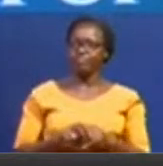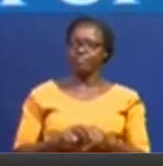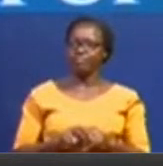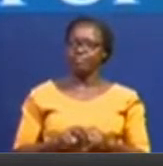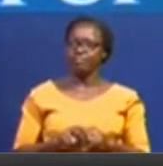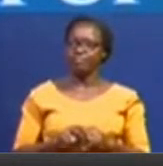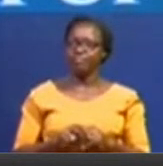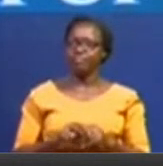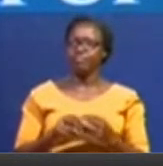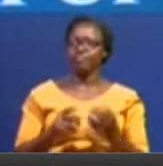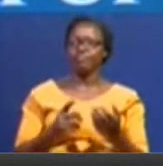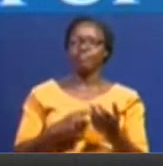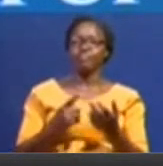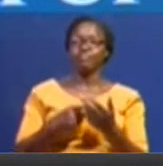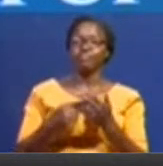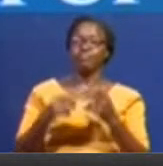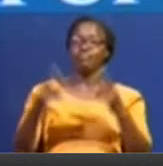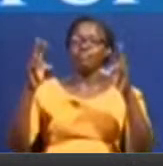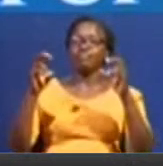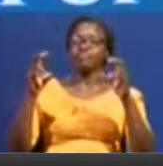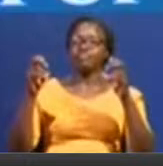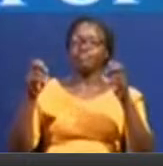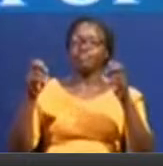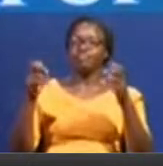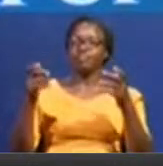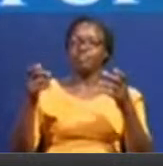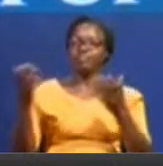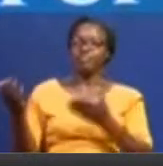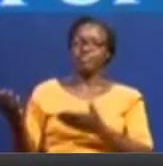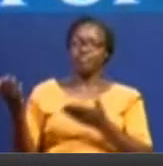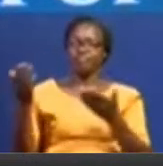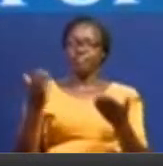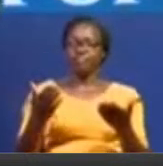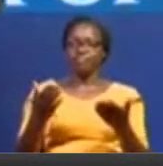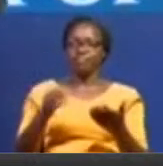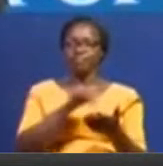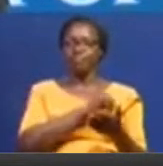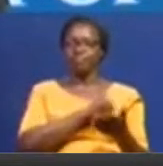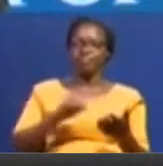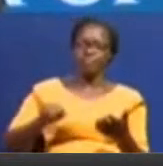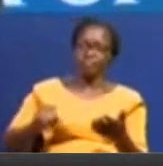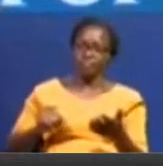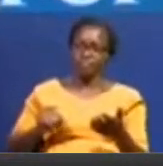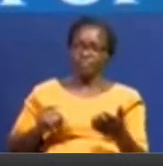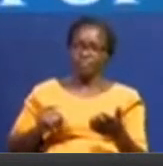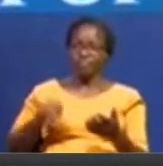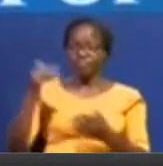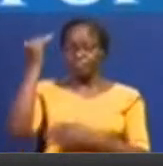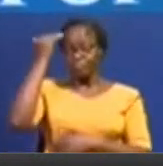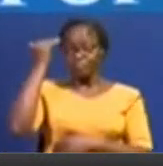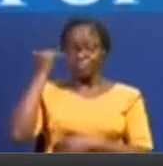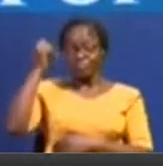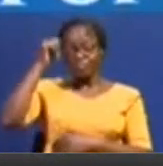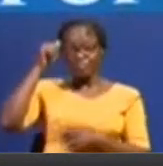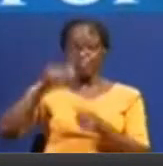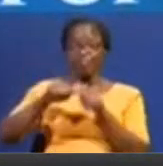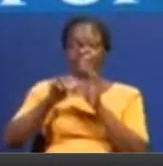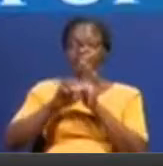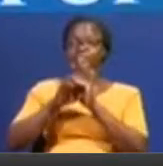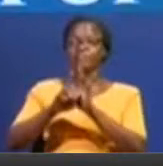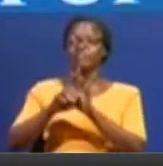a number of issues that have been raised by the Supreme Court. You recall, for example,